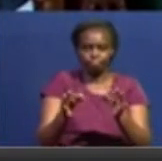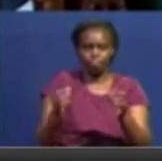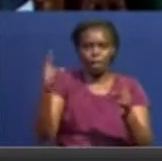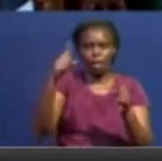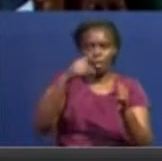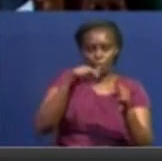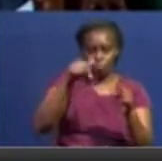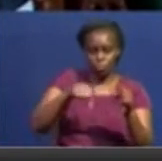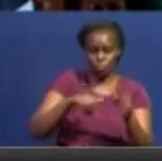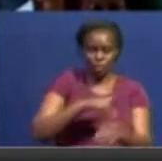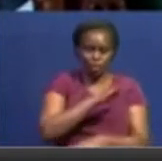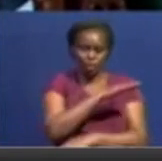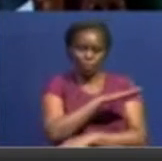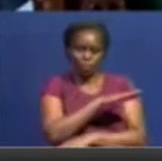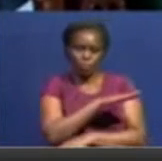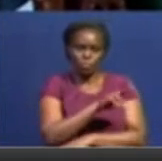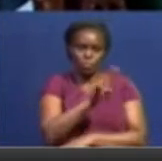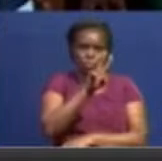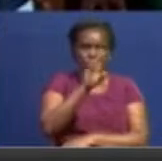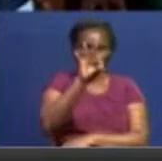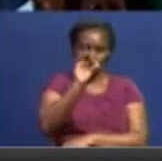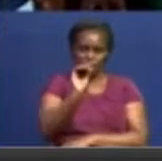until this afternoon at 2:30.